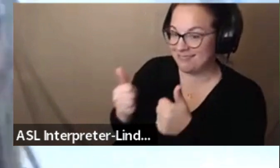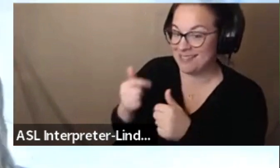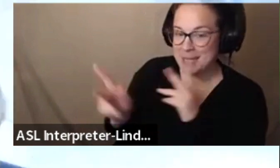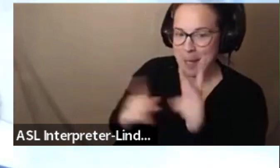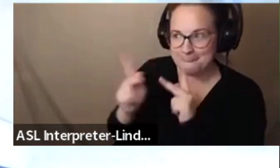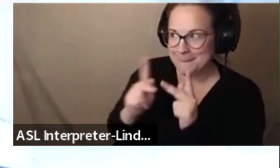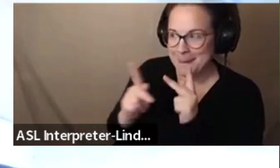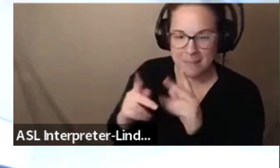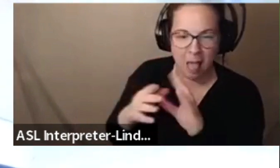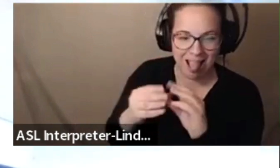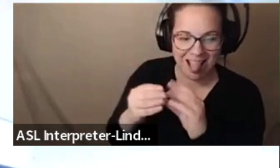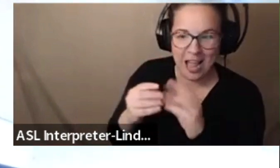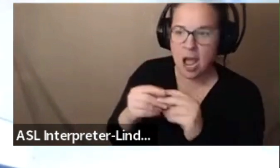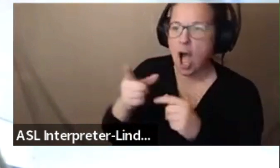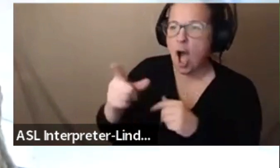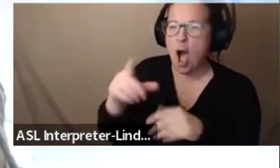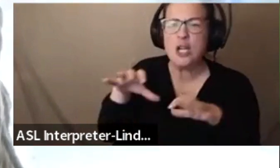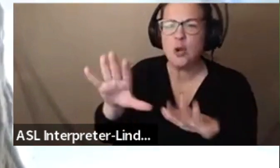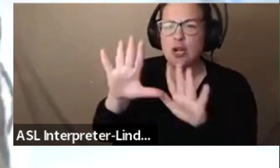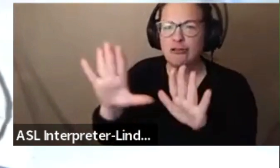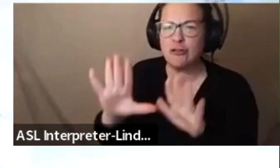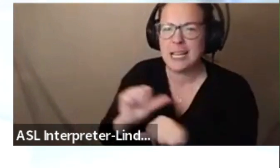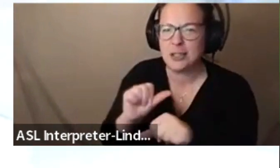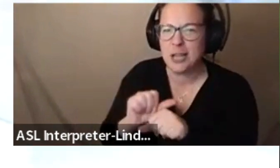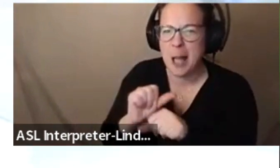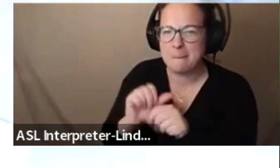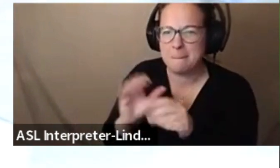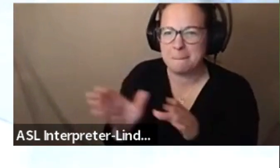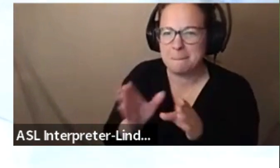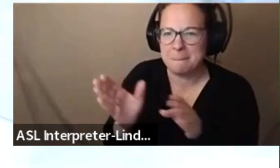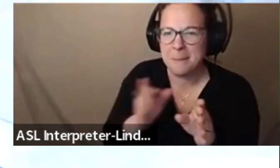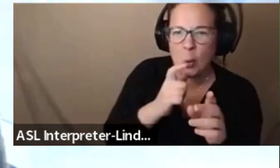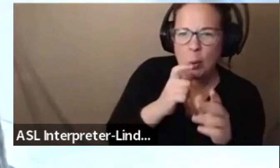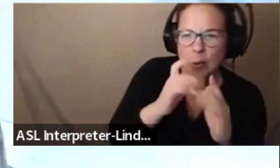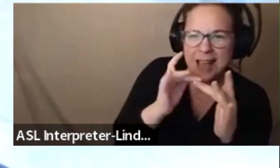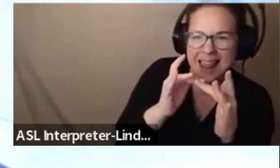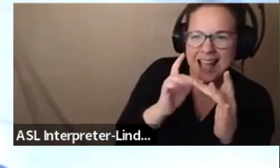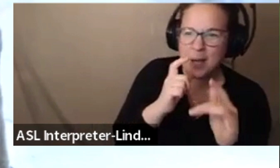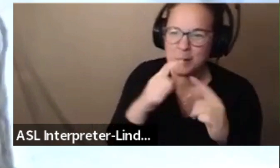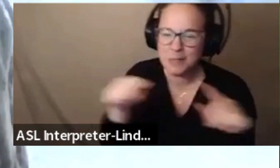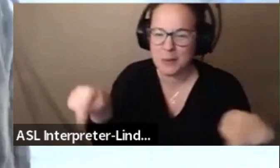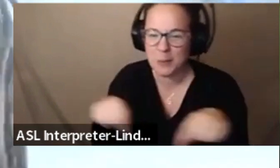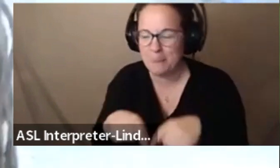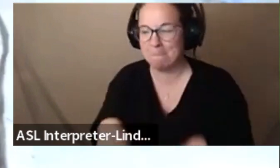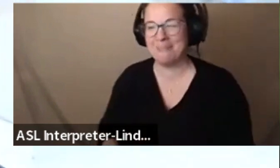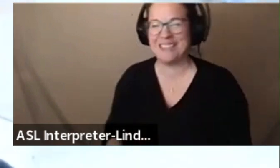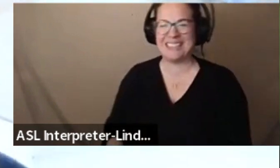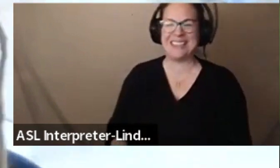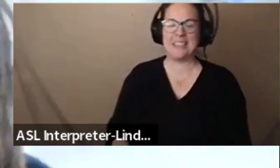Perfect. You're doing so well at this. Thank you.